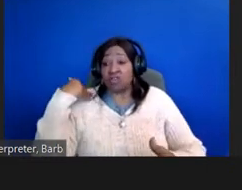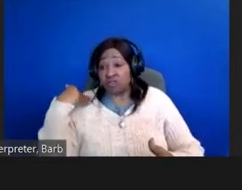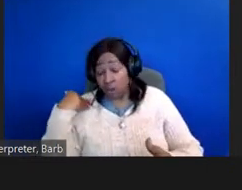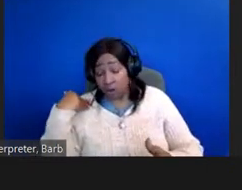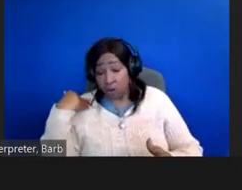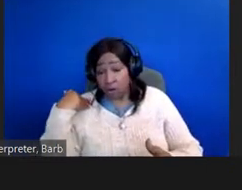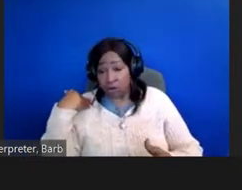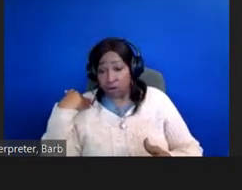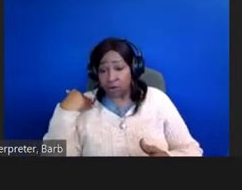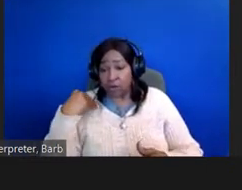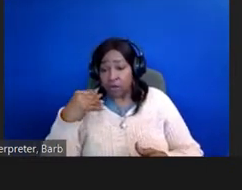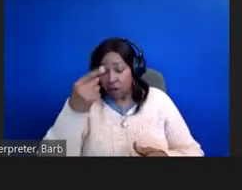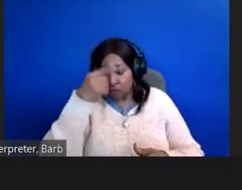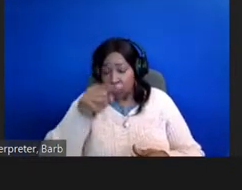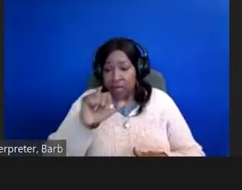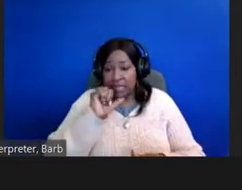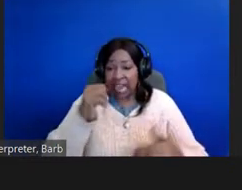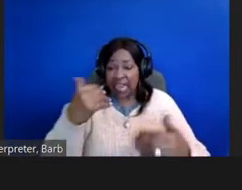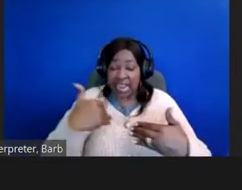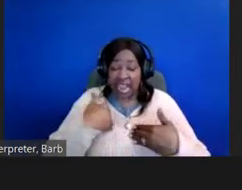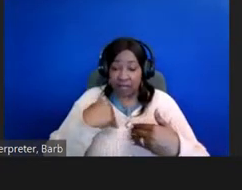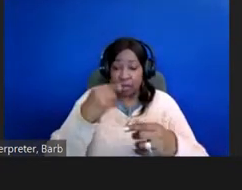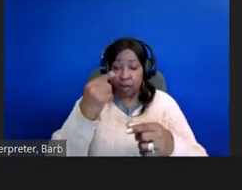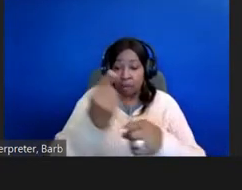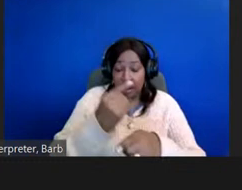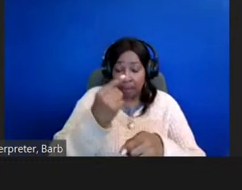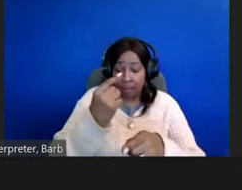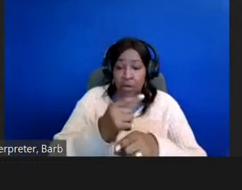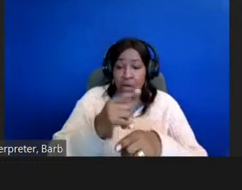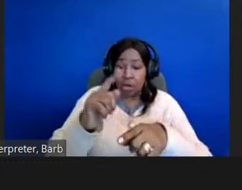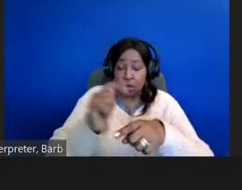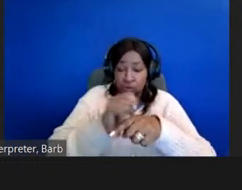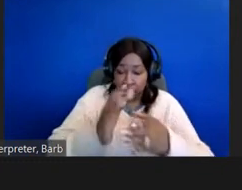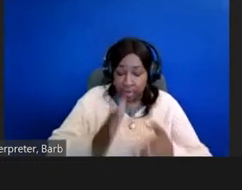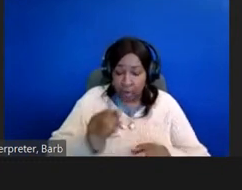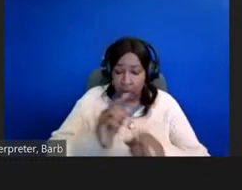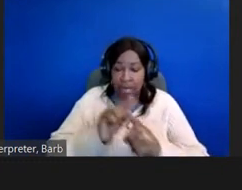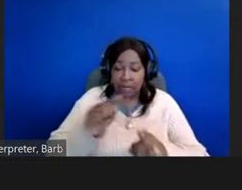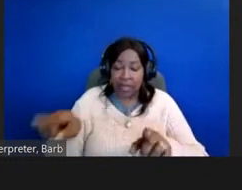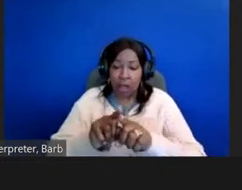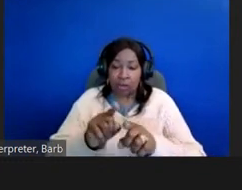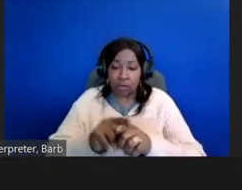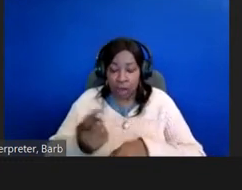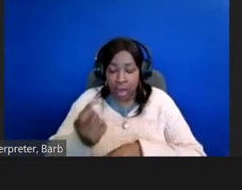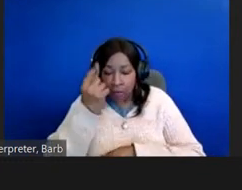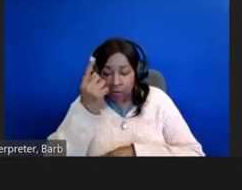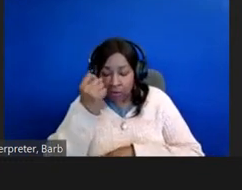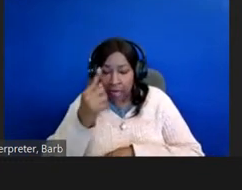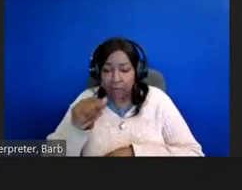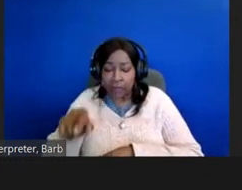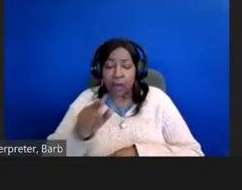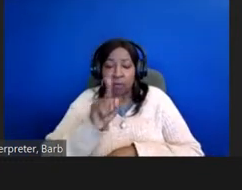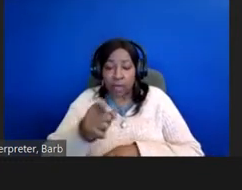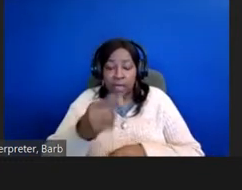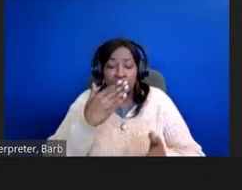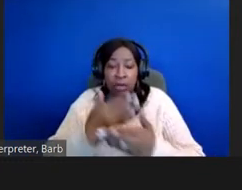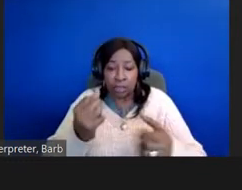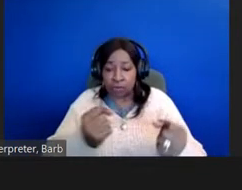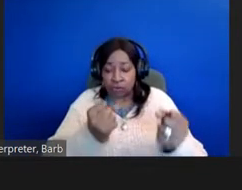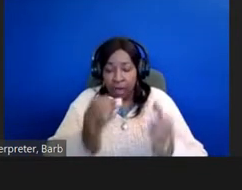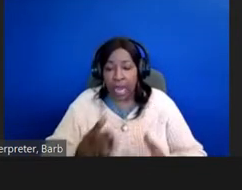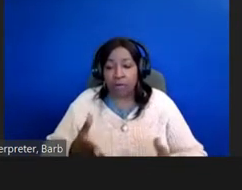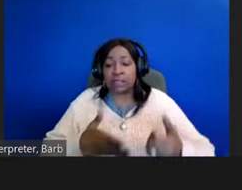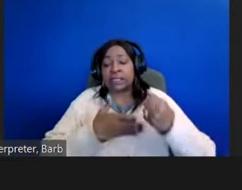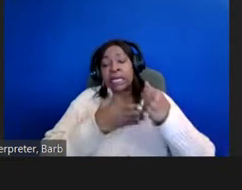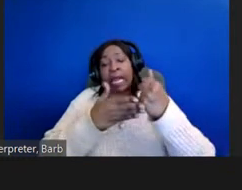for not having the proper training, but they also feel they understand that they are also really good drivers that are assisting